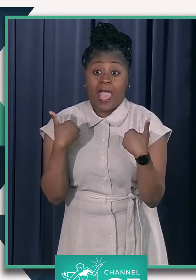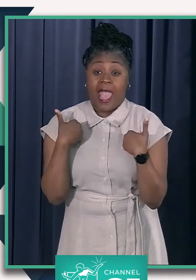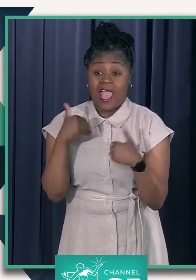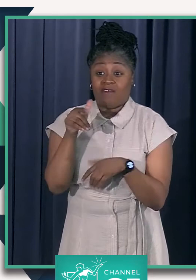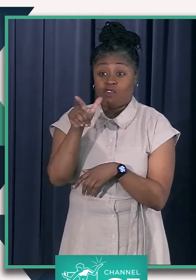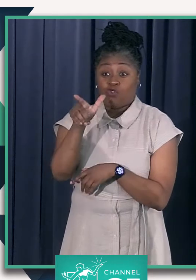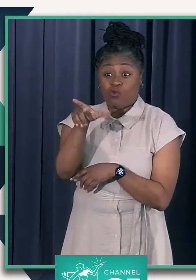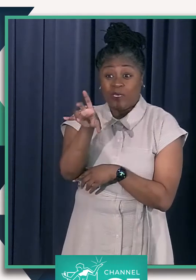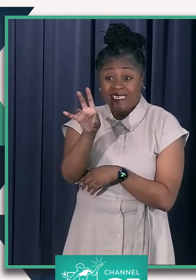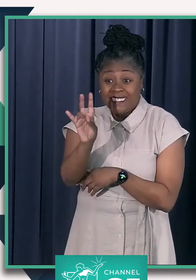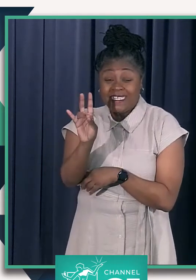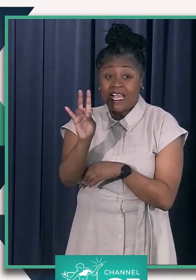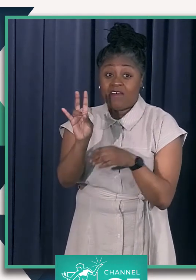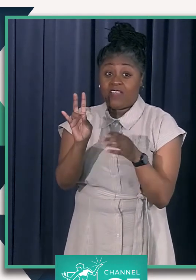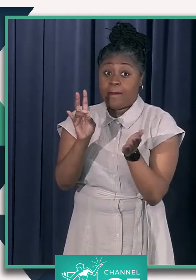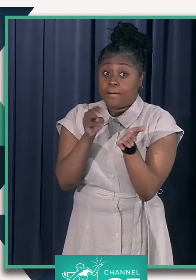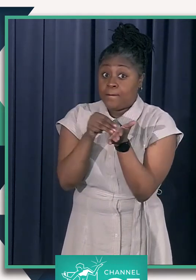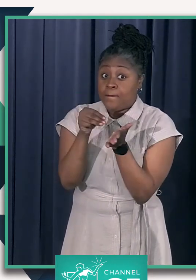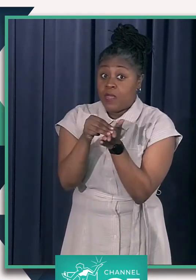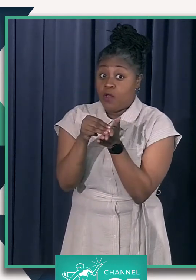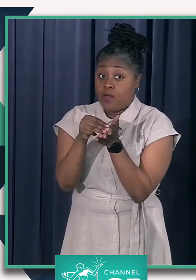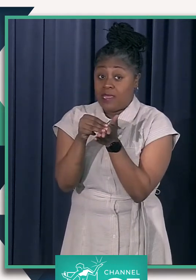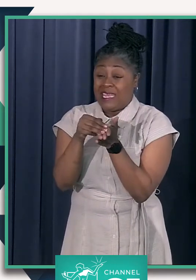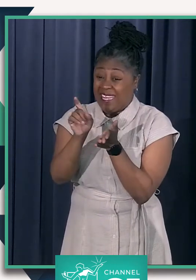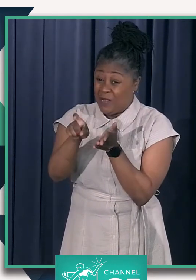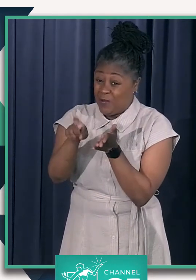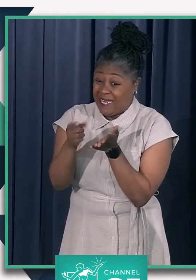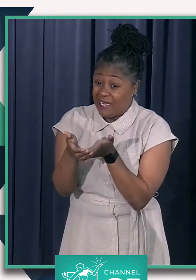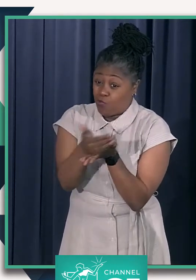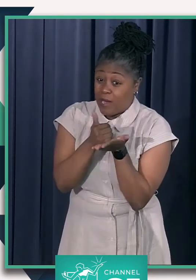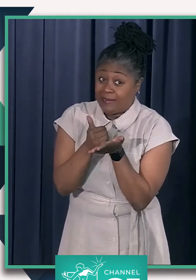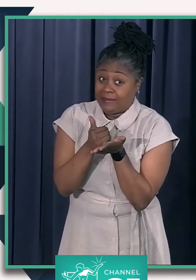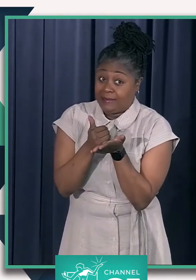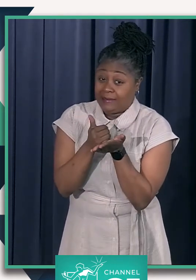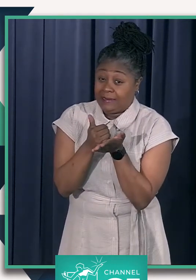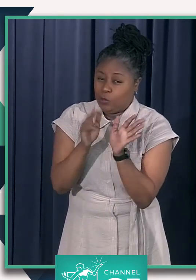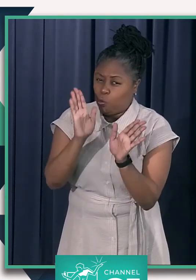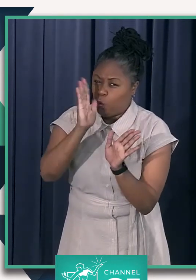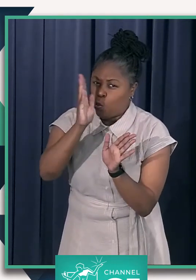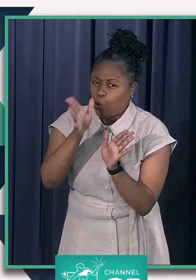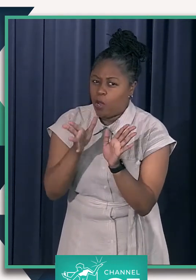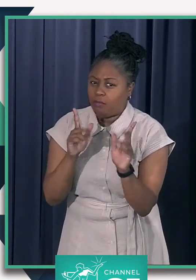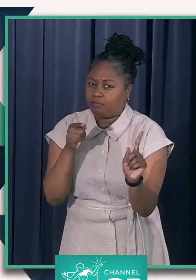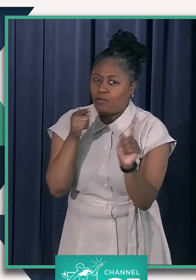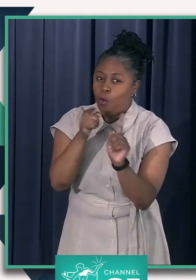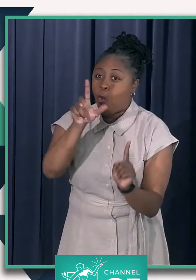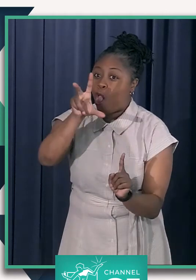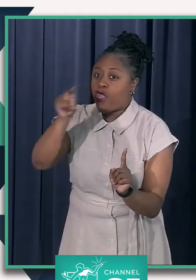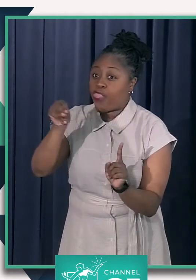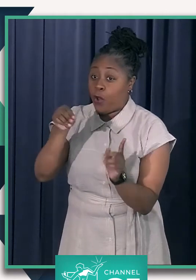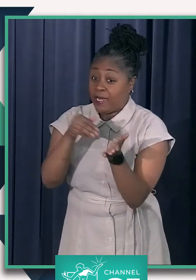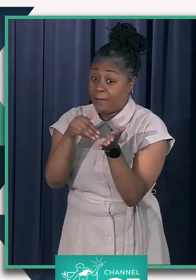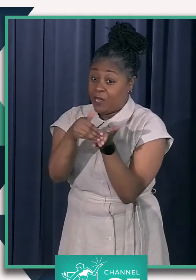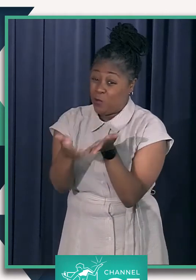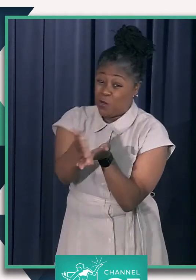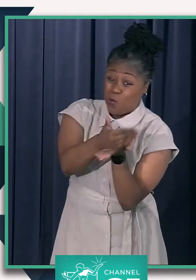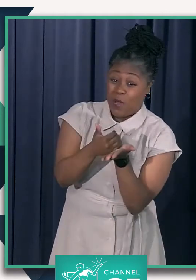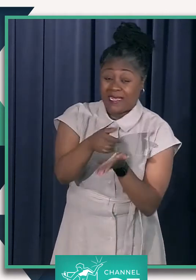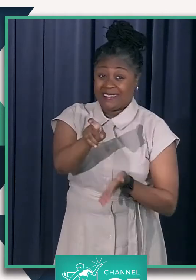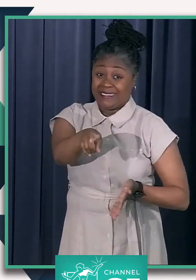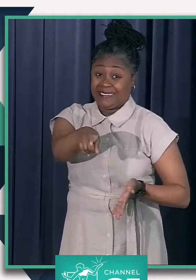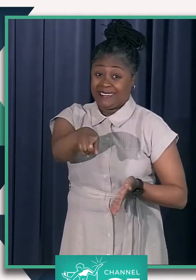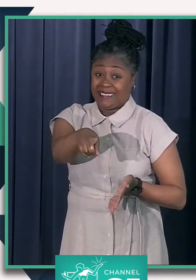to raise. Am I right? And we'll take 30 if we can get that. But our goal here is a $75